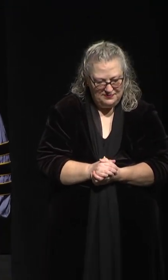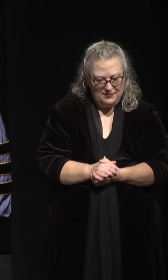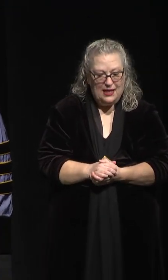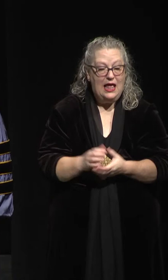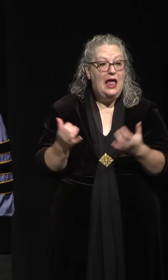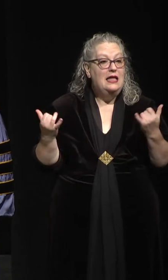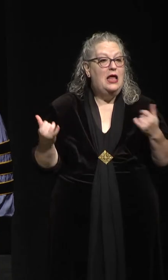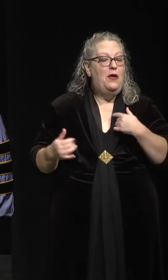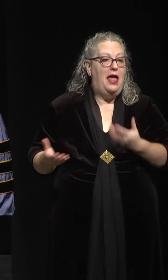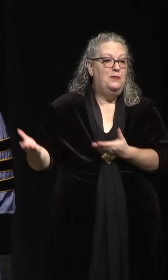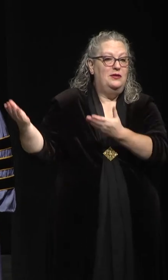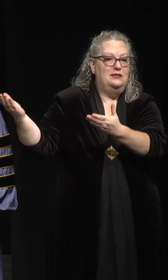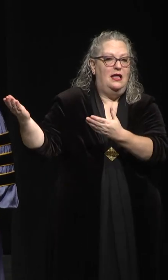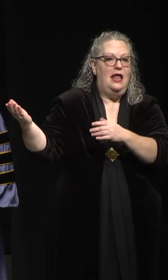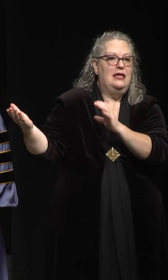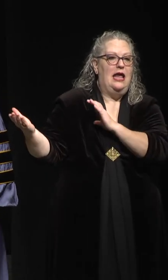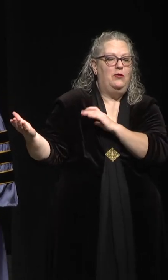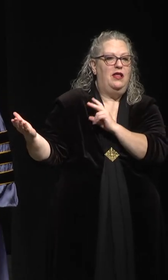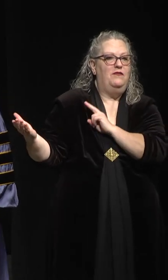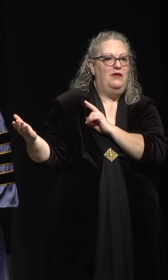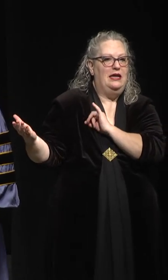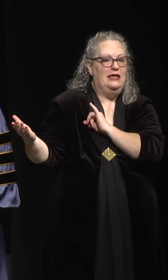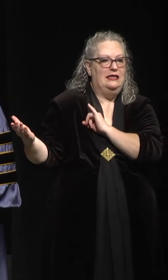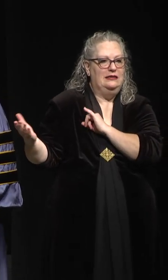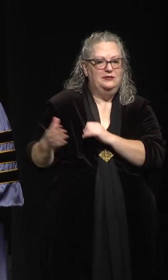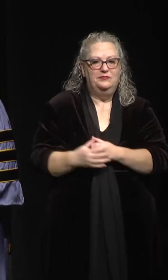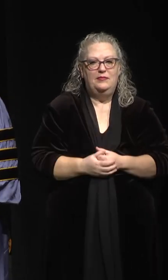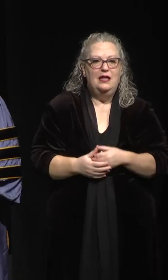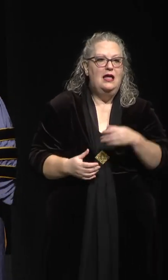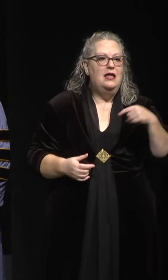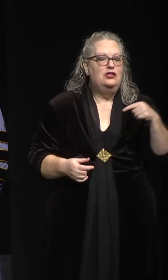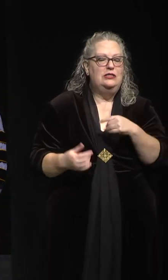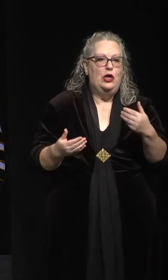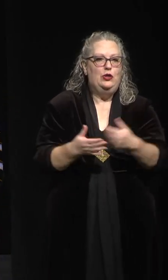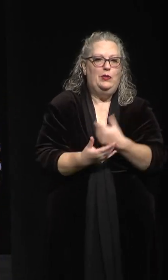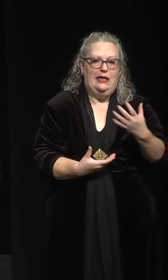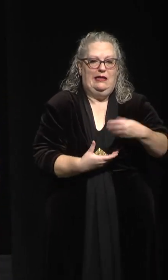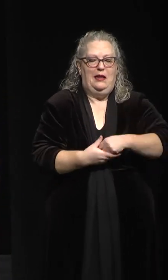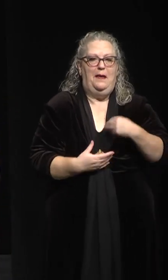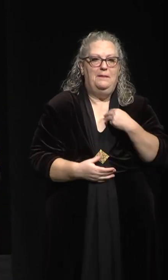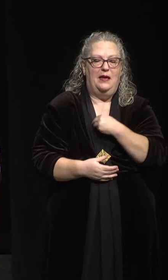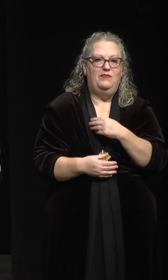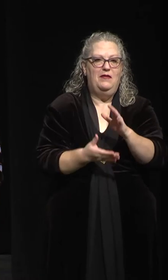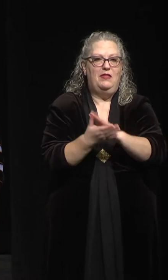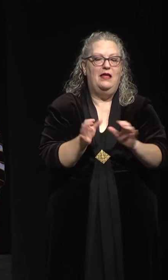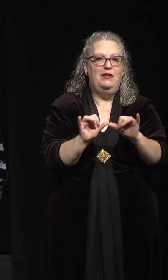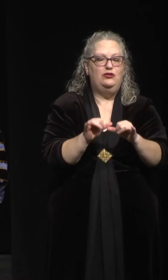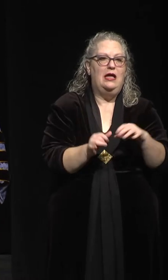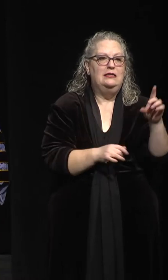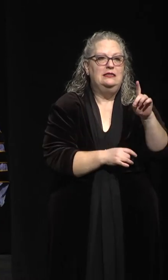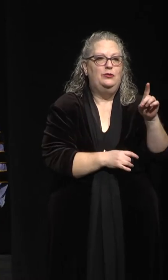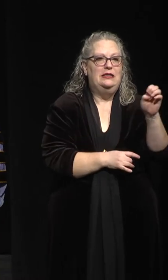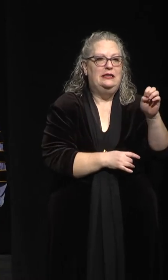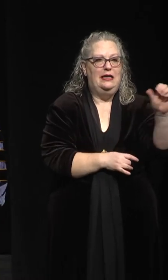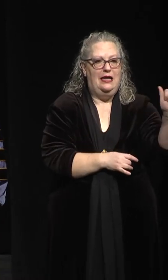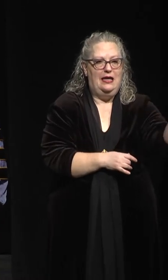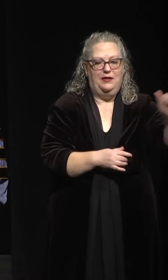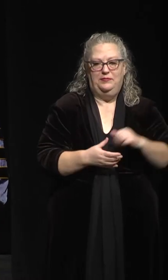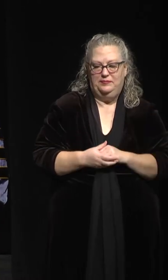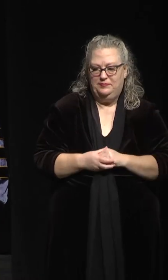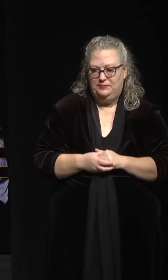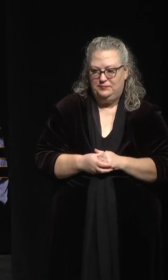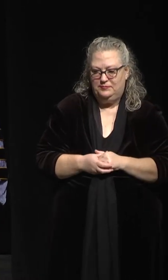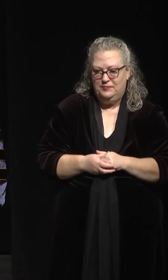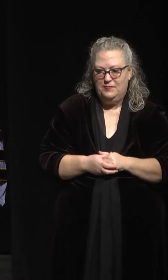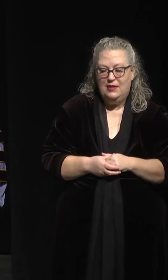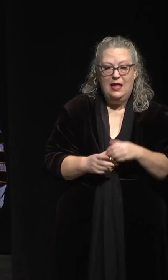I now present to you Caroline Van Ingen Dunn, newly inducted member of the College of Engineering's Distinguished Engineering Alumni